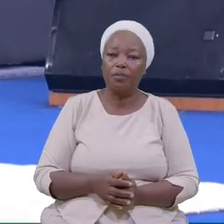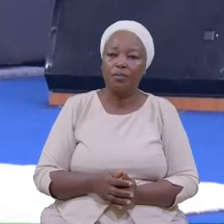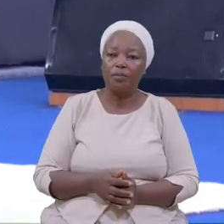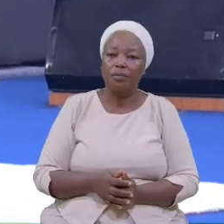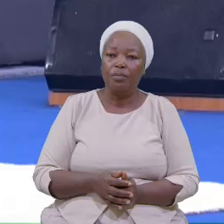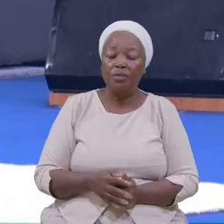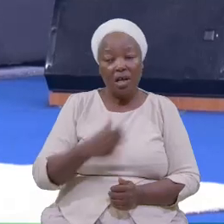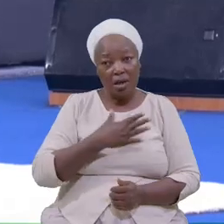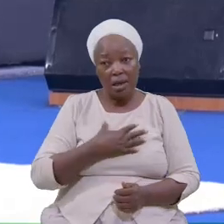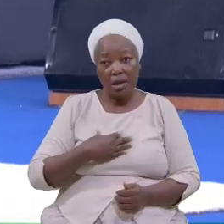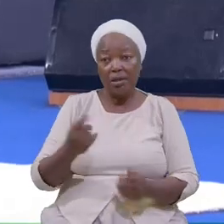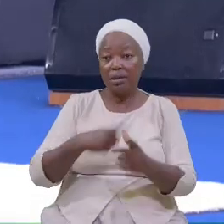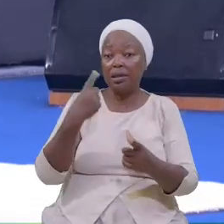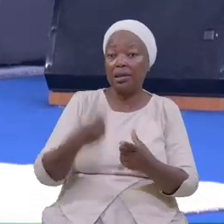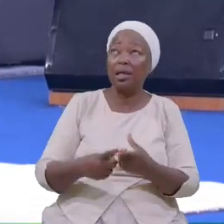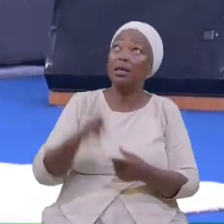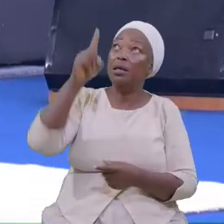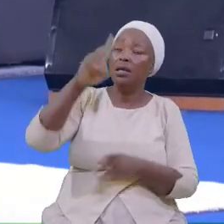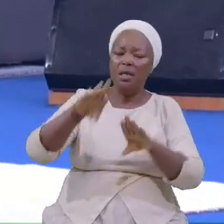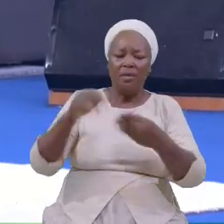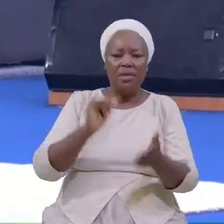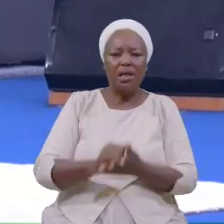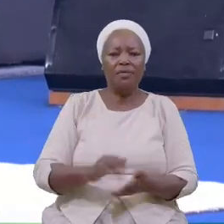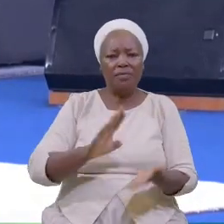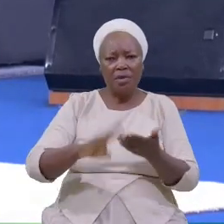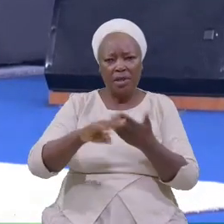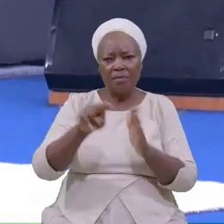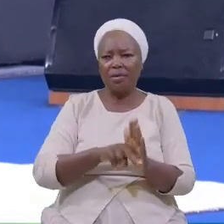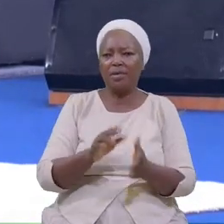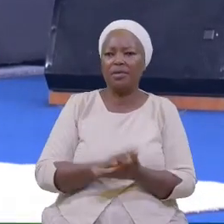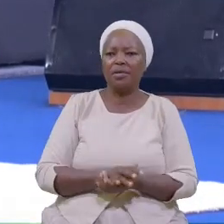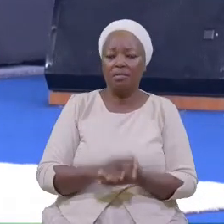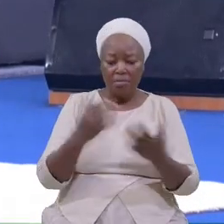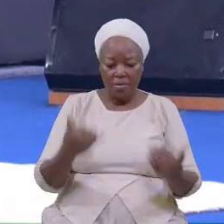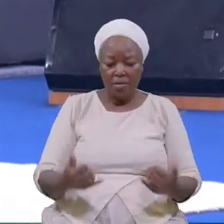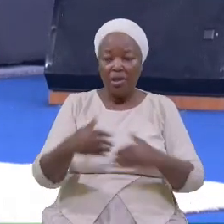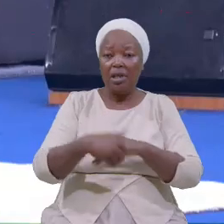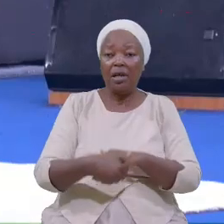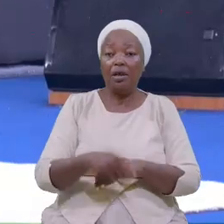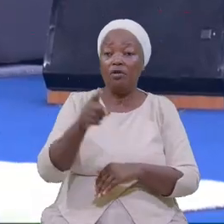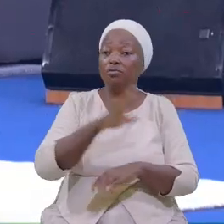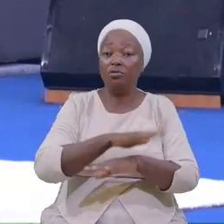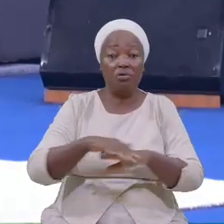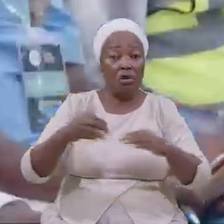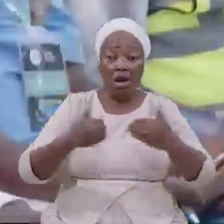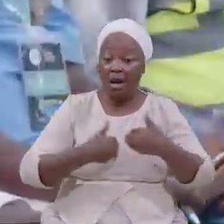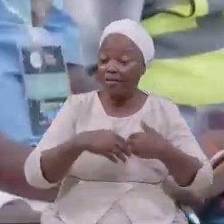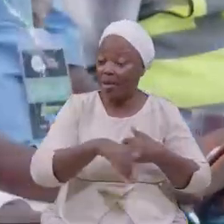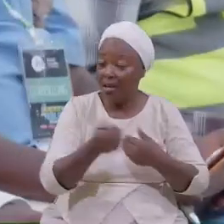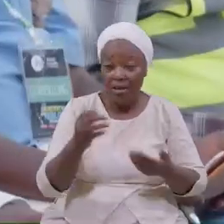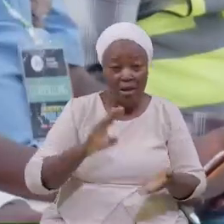And then he gives forgiveness. Tonight, you don't have an